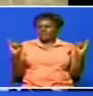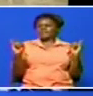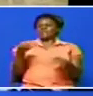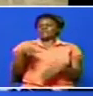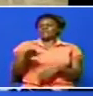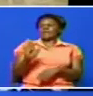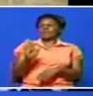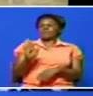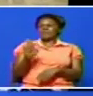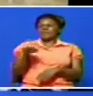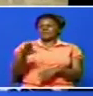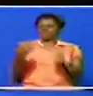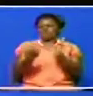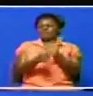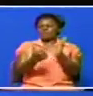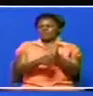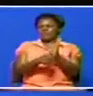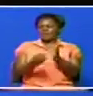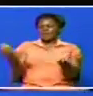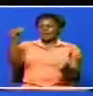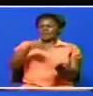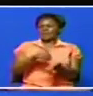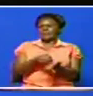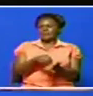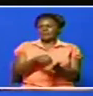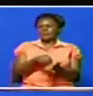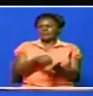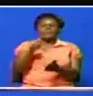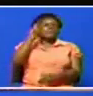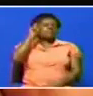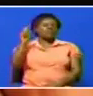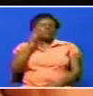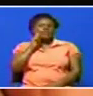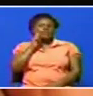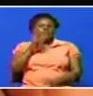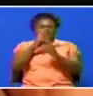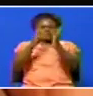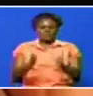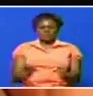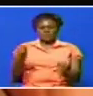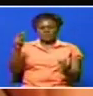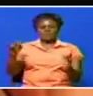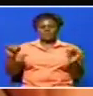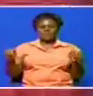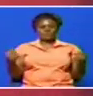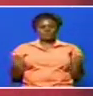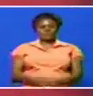accusations that have gotten him in trouble once again. Timothy Otieno, KTN News.